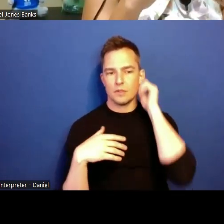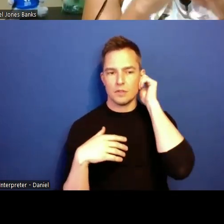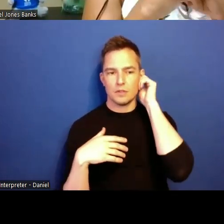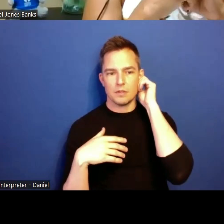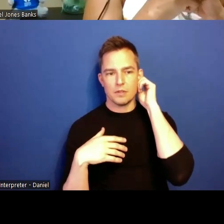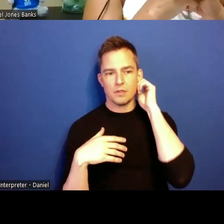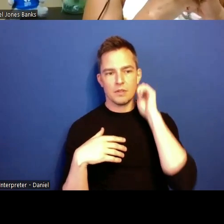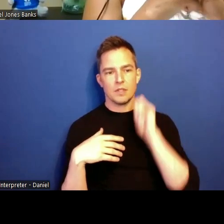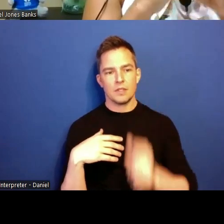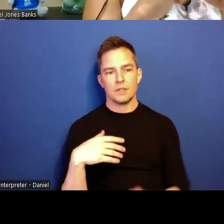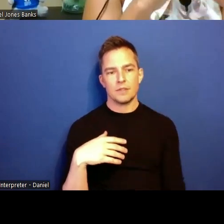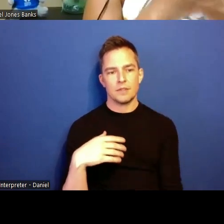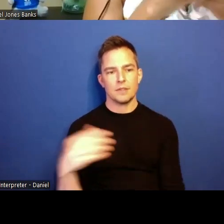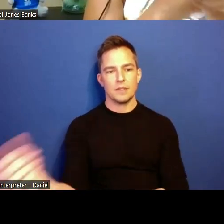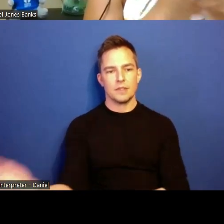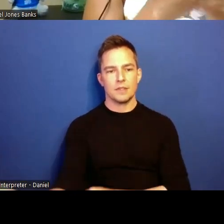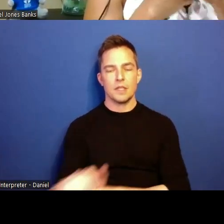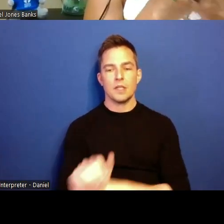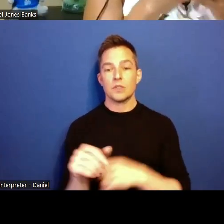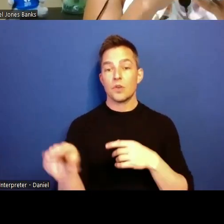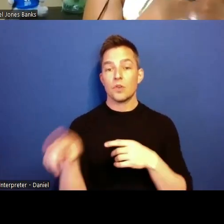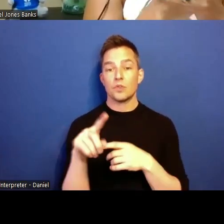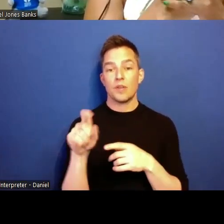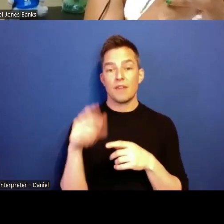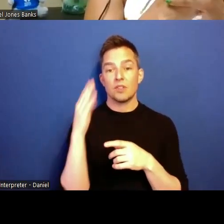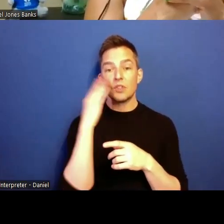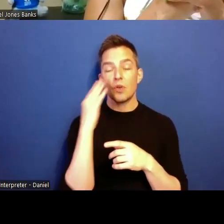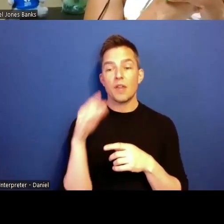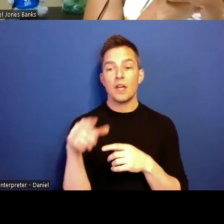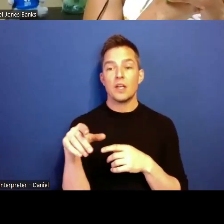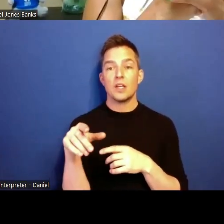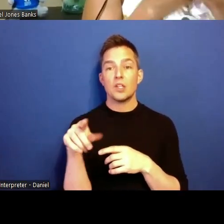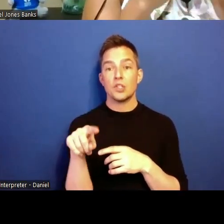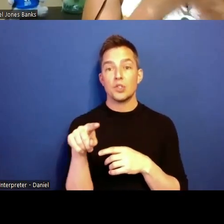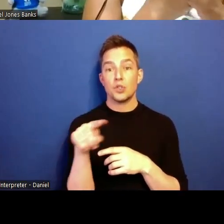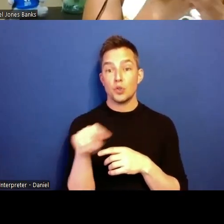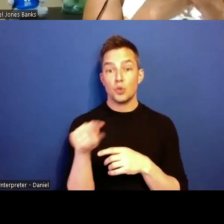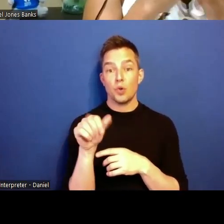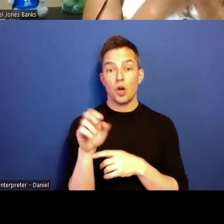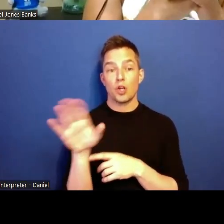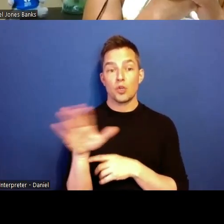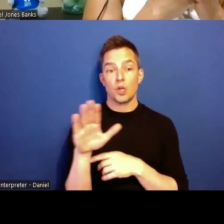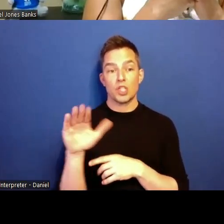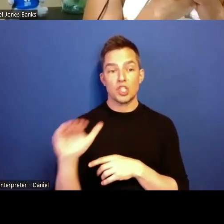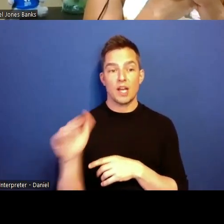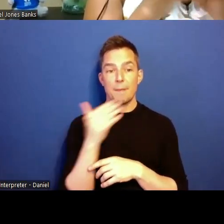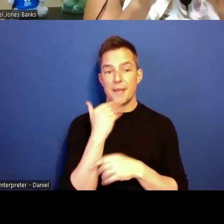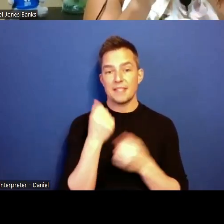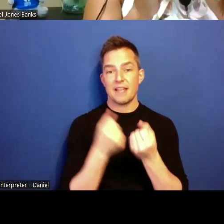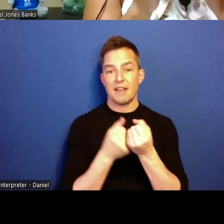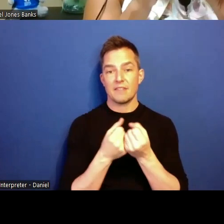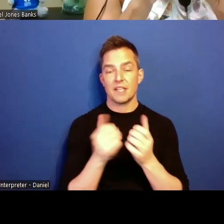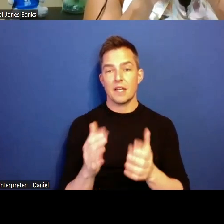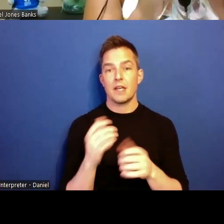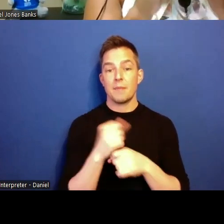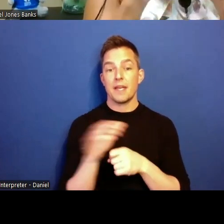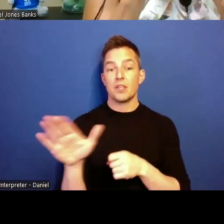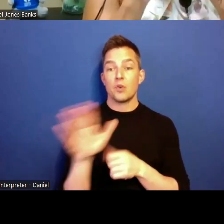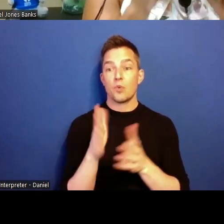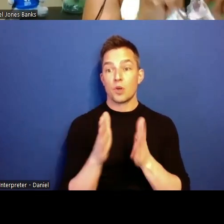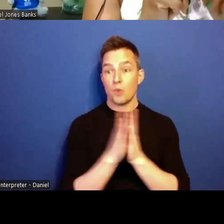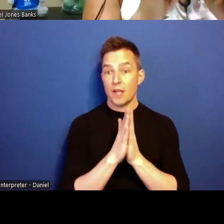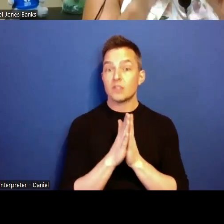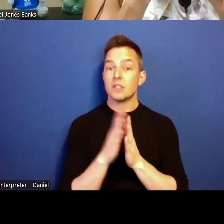But you have to be strong and know that you are your child's best advocate. When you are making a request, be very